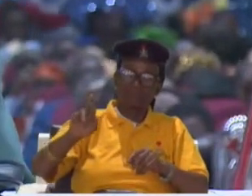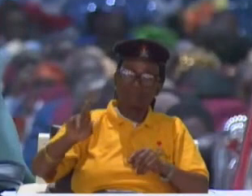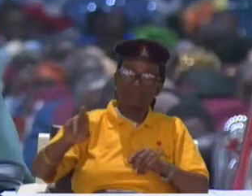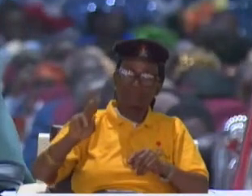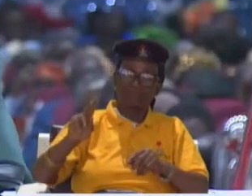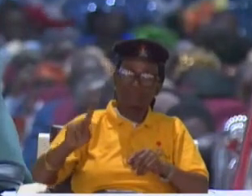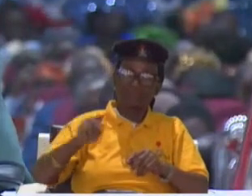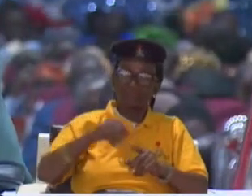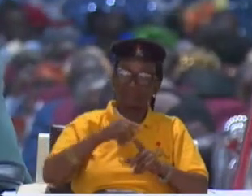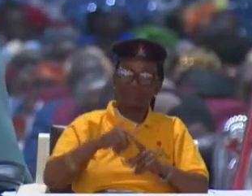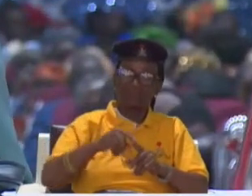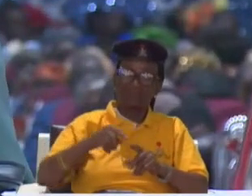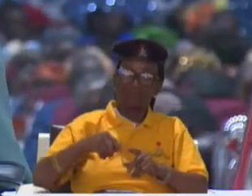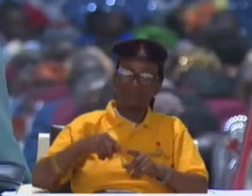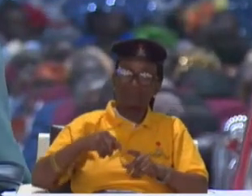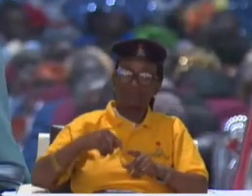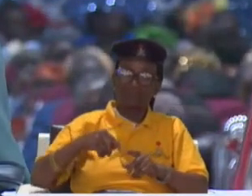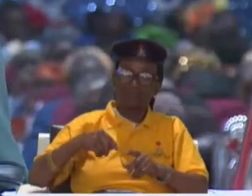fishing.